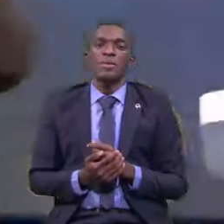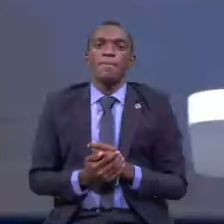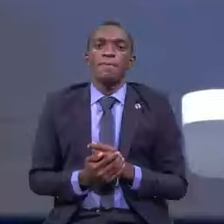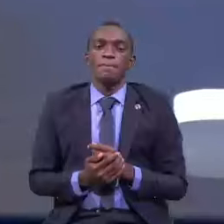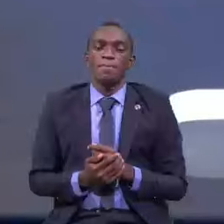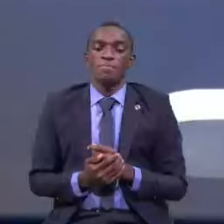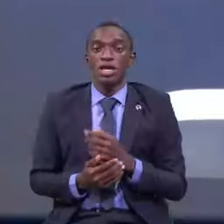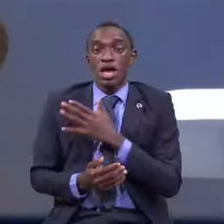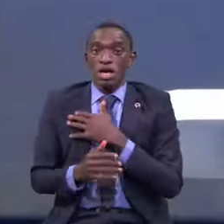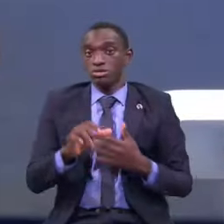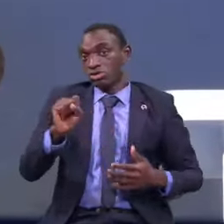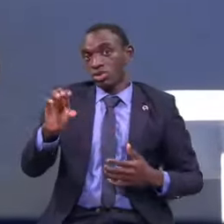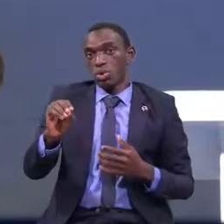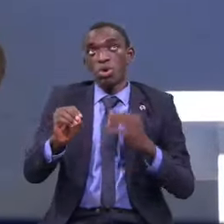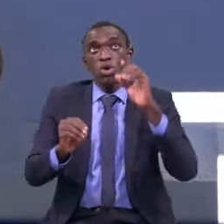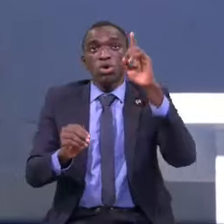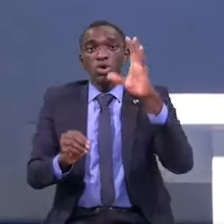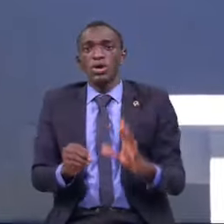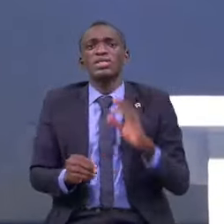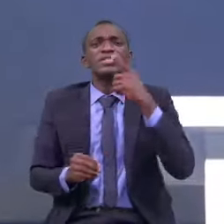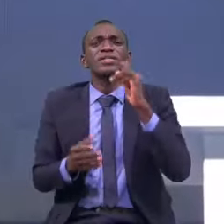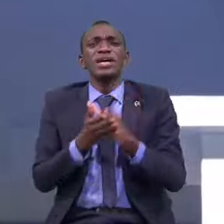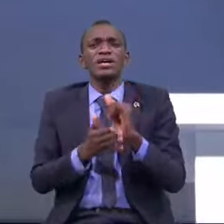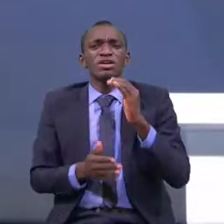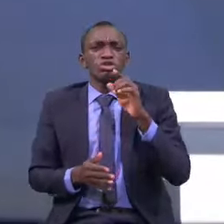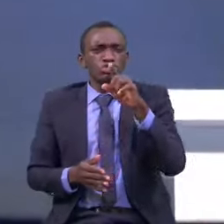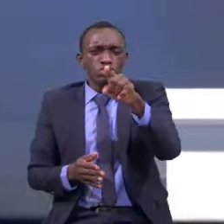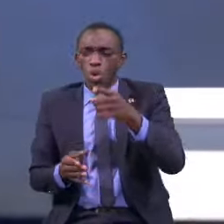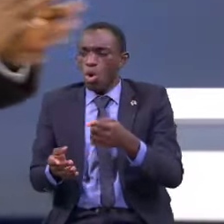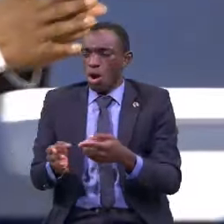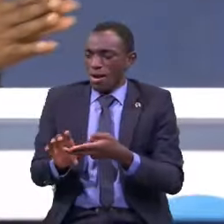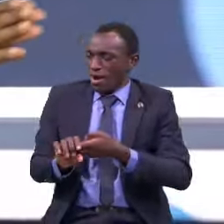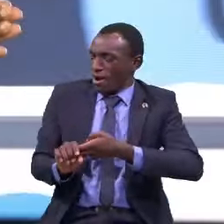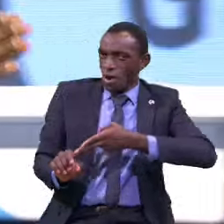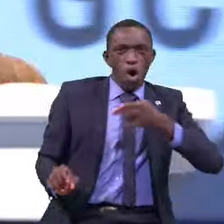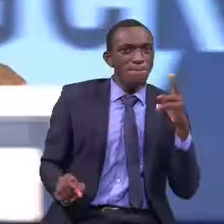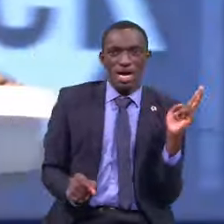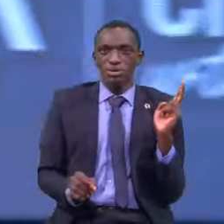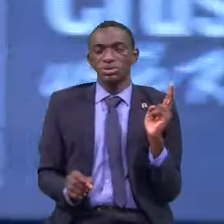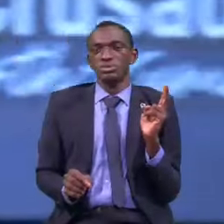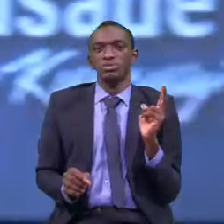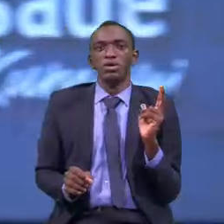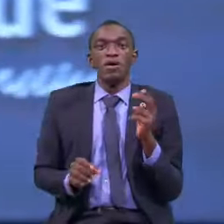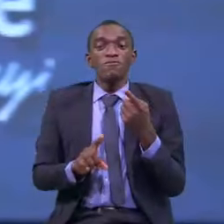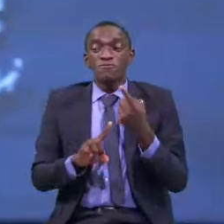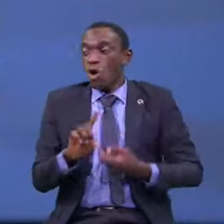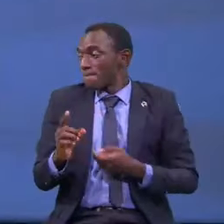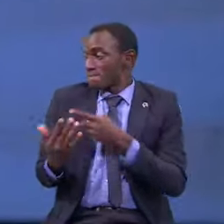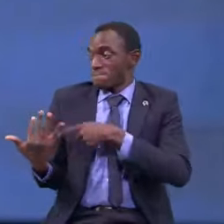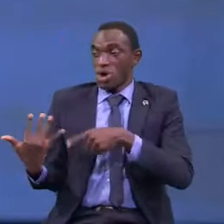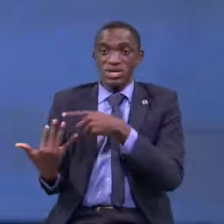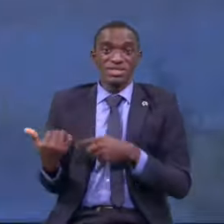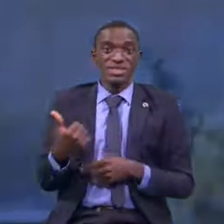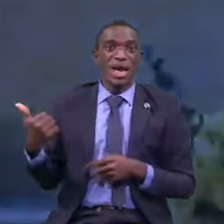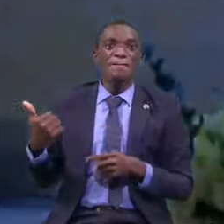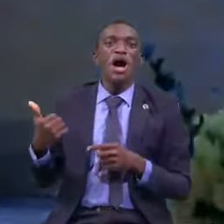And so God says, wherefore come out from among them, and be ye